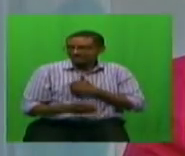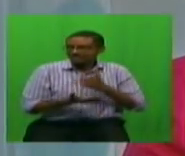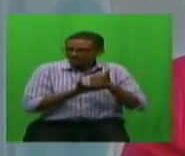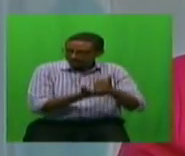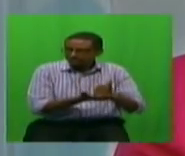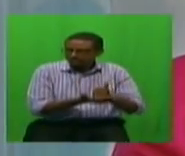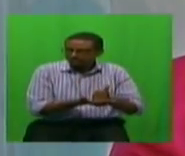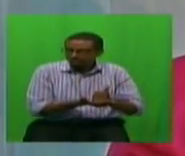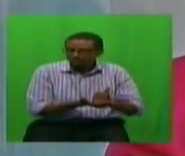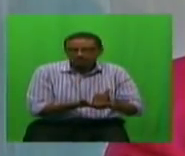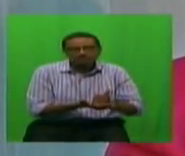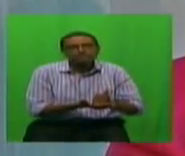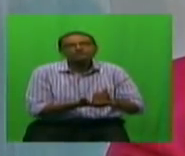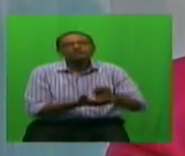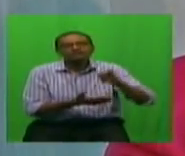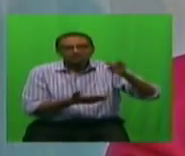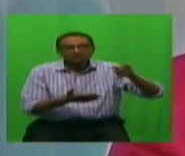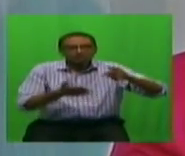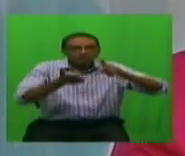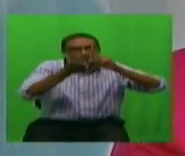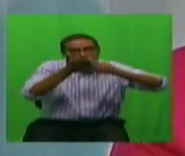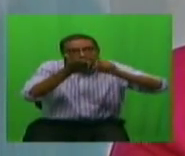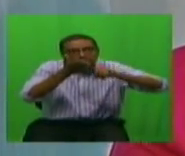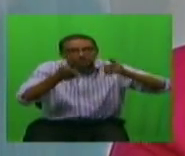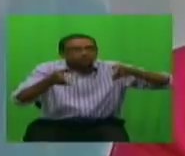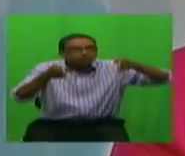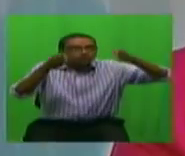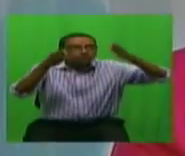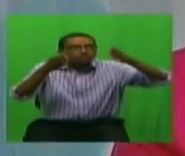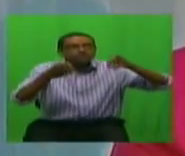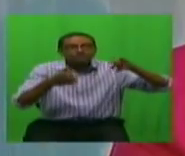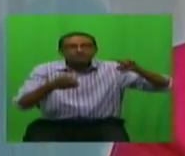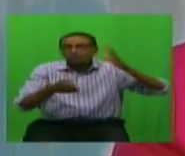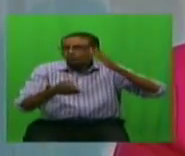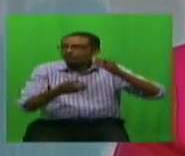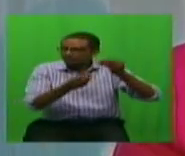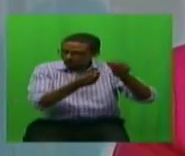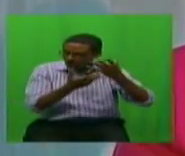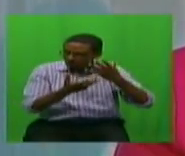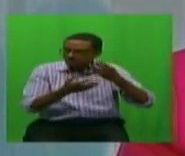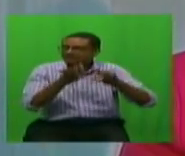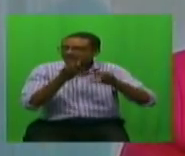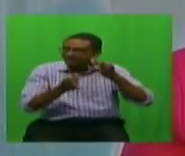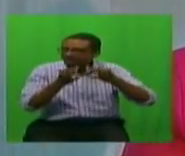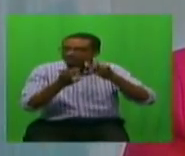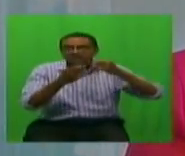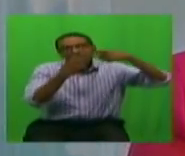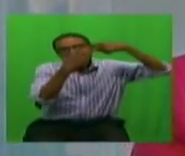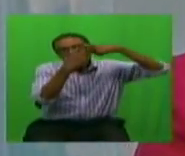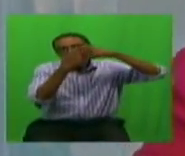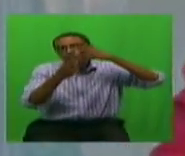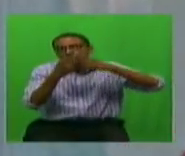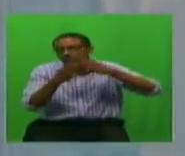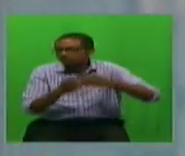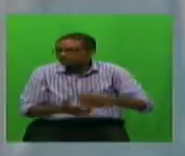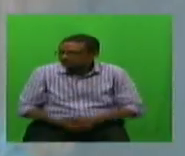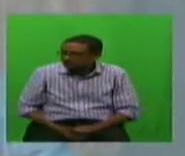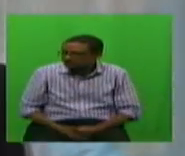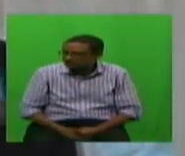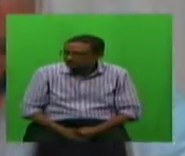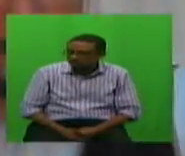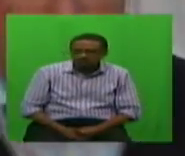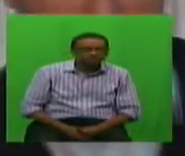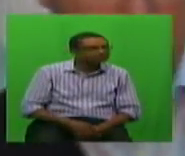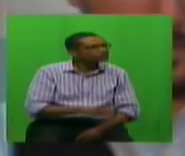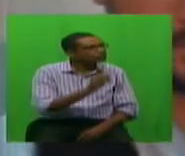to us if there is need for the electrical and the sanitary plumbing. Okay, Minister Young, we're still working with the 3,500